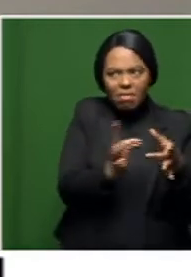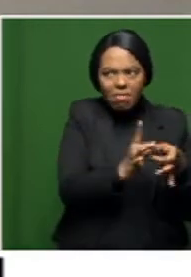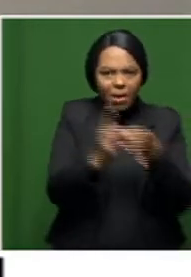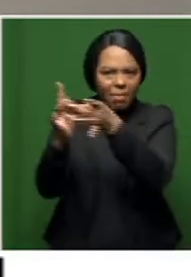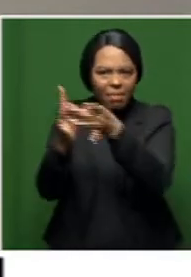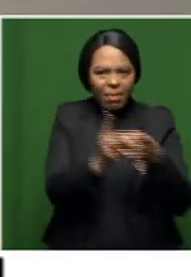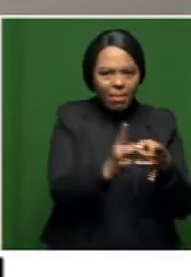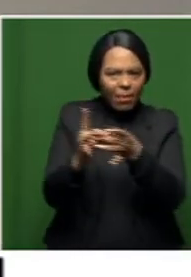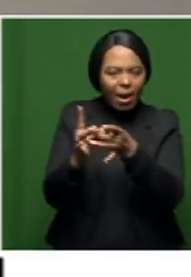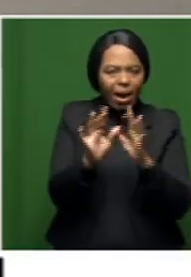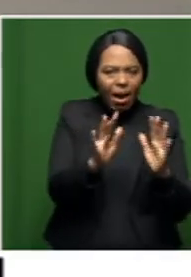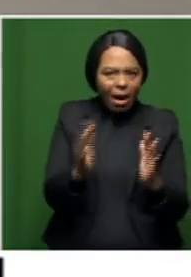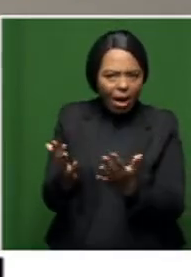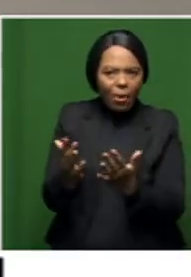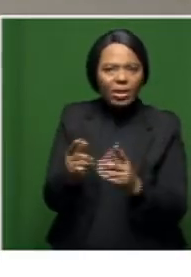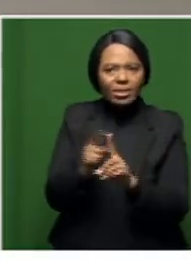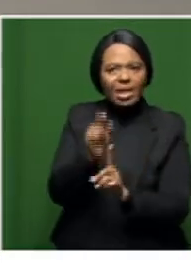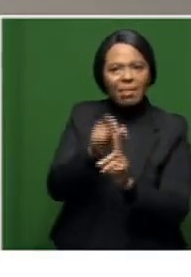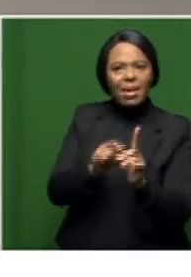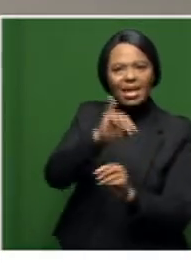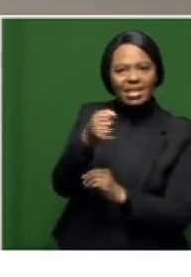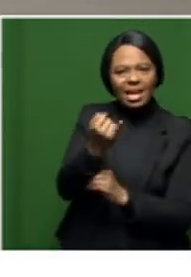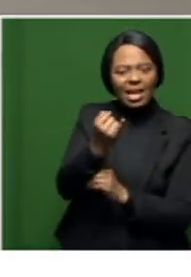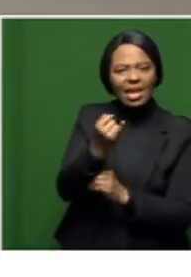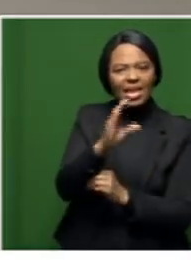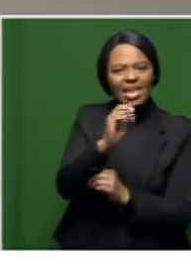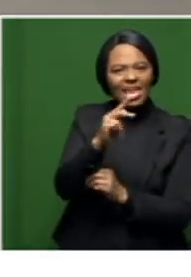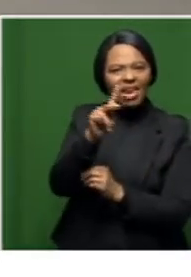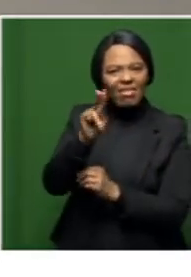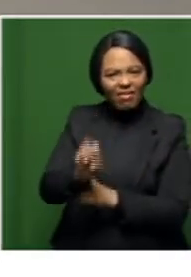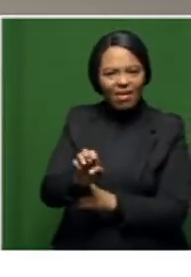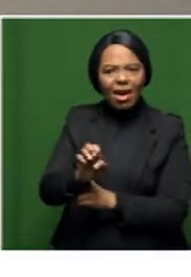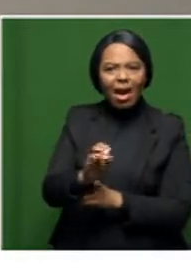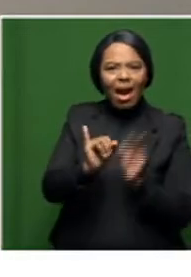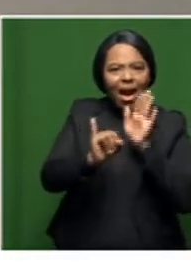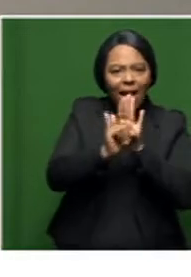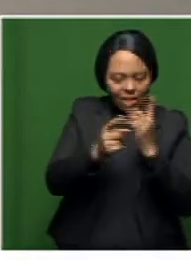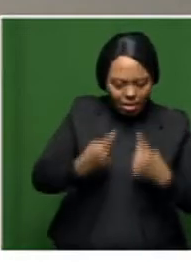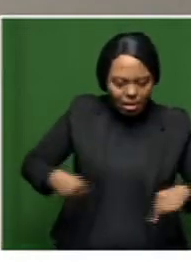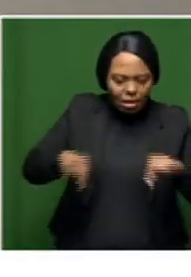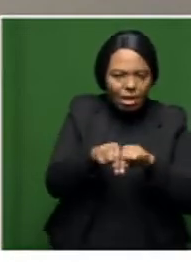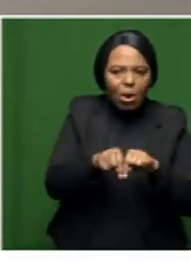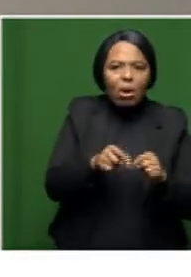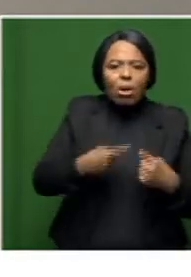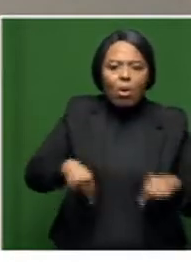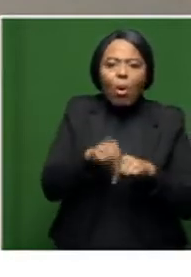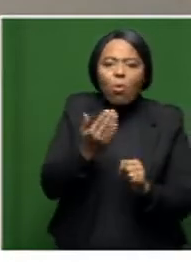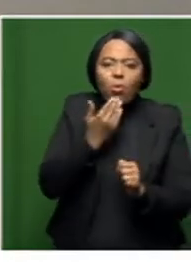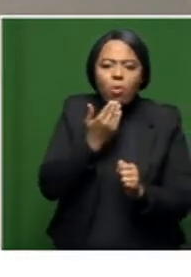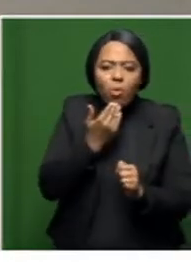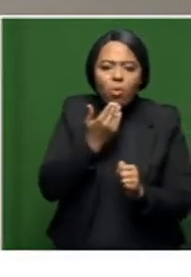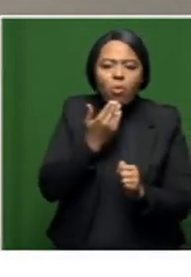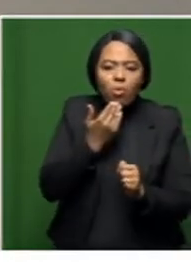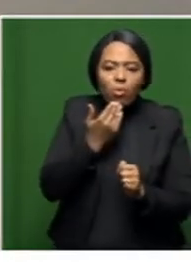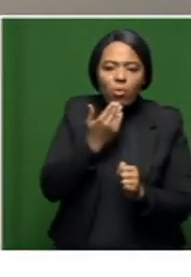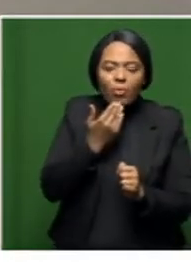In developing a model for JCAF, we were thinking through the bigger questions of identity, who we are, what our worldview